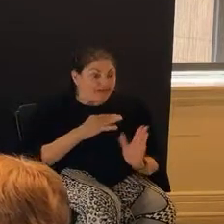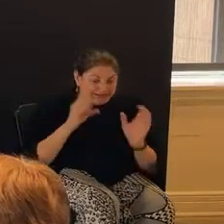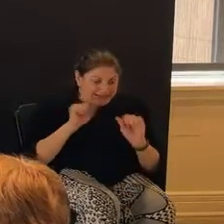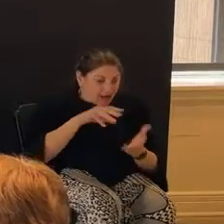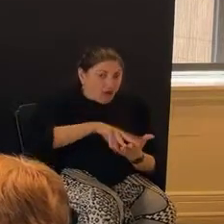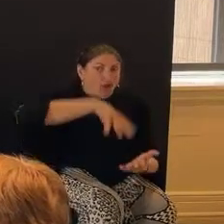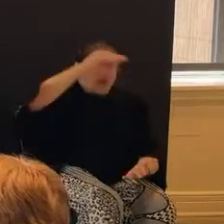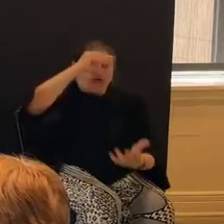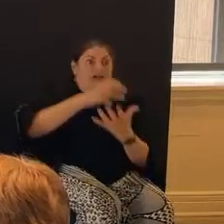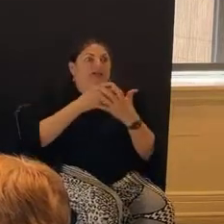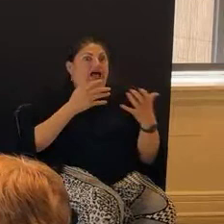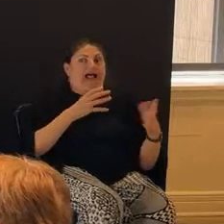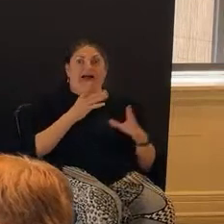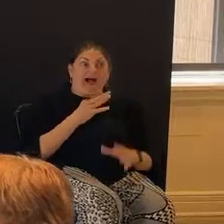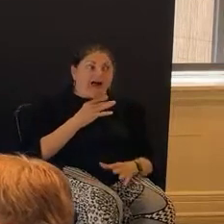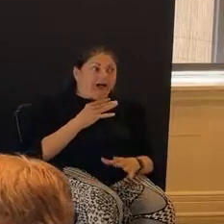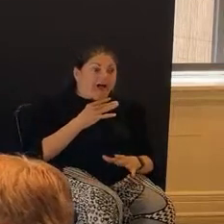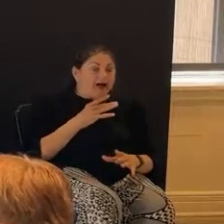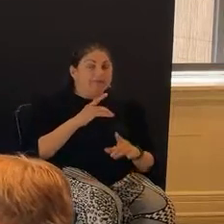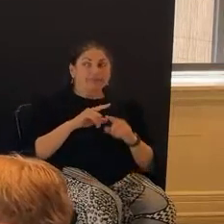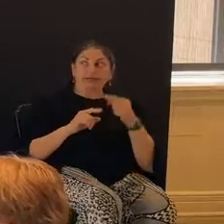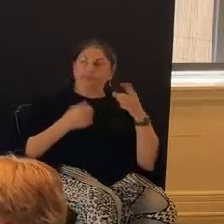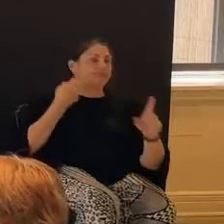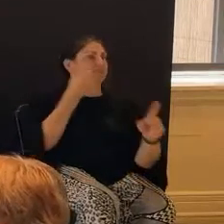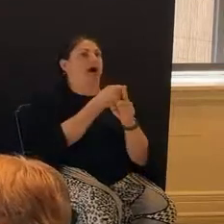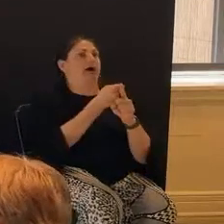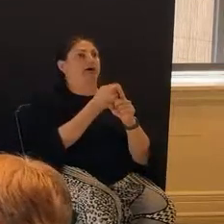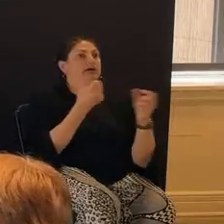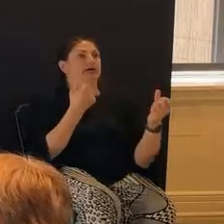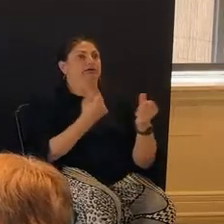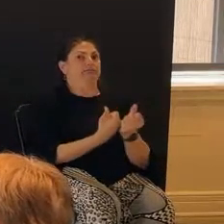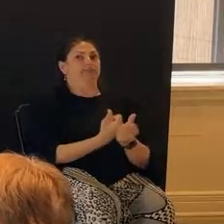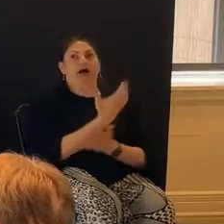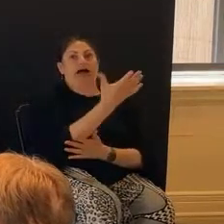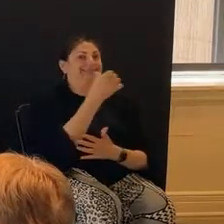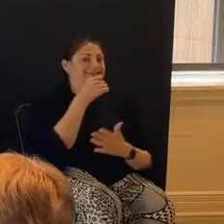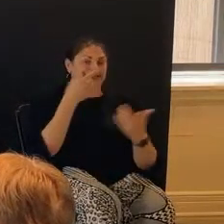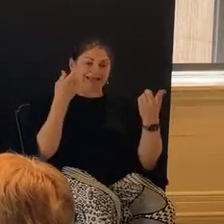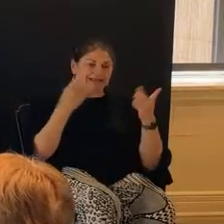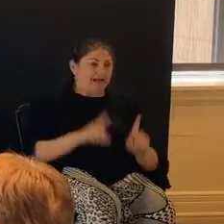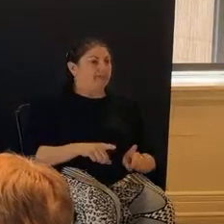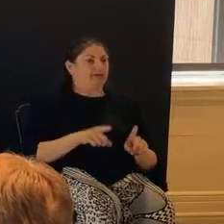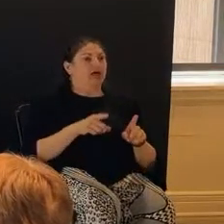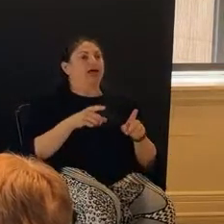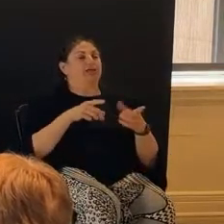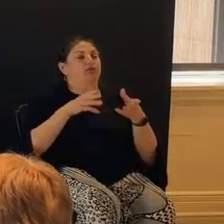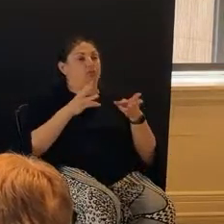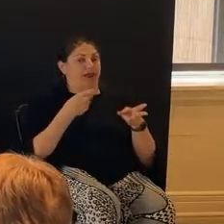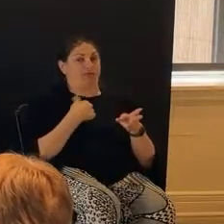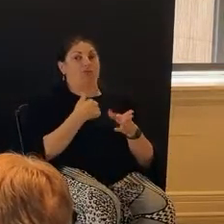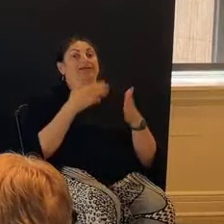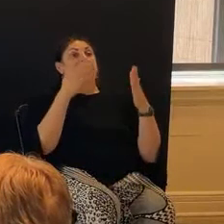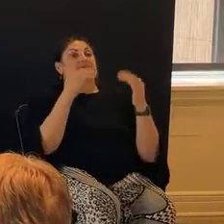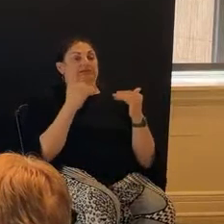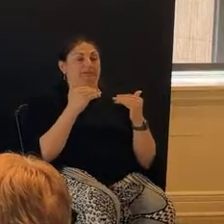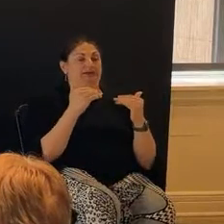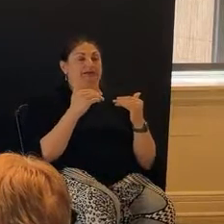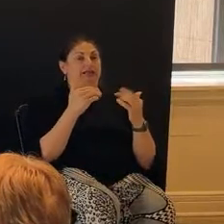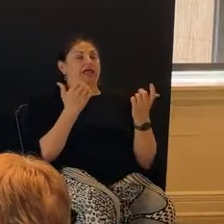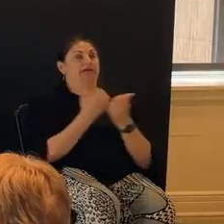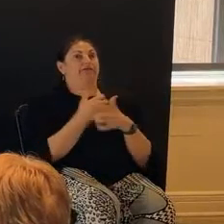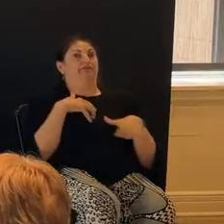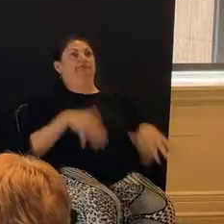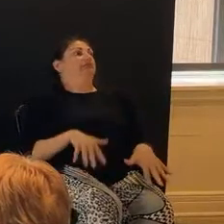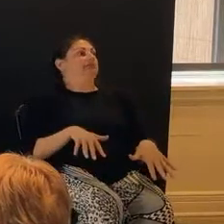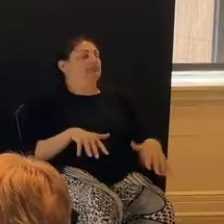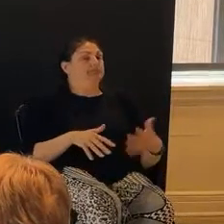had expected, was, you know, it was jarring. It was spiritually rattling. And so, but the other thing that's interesting,